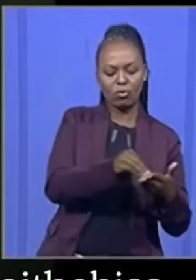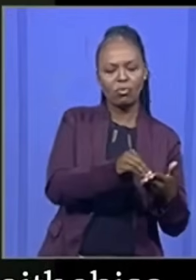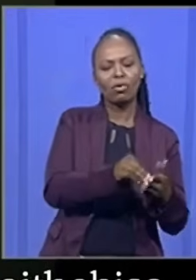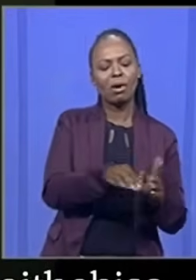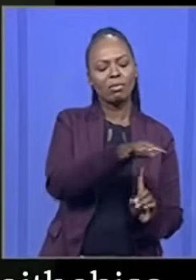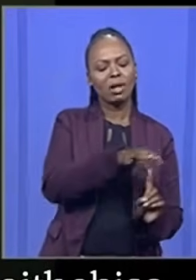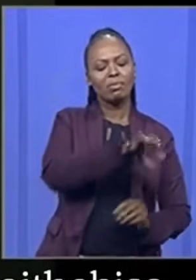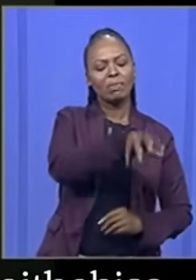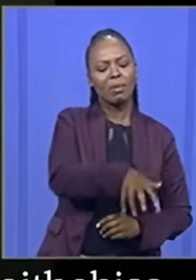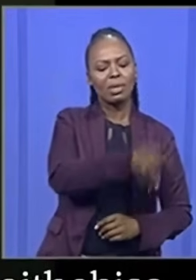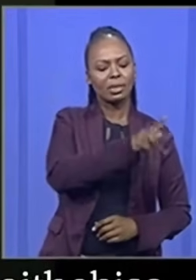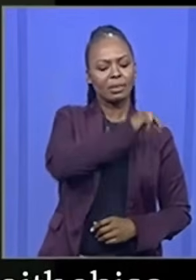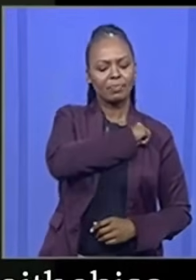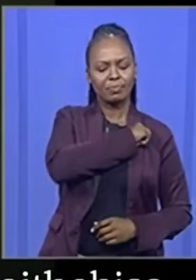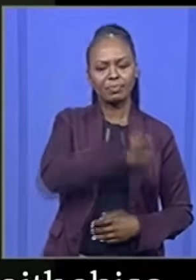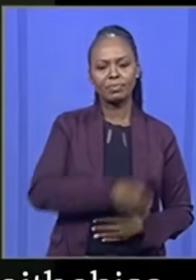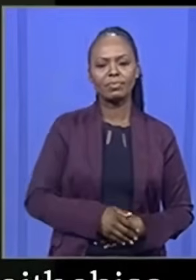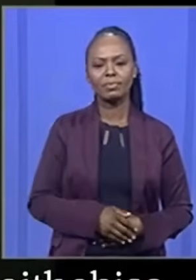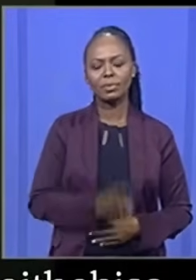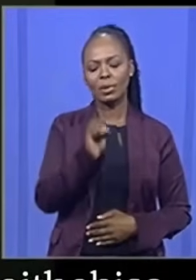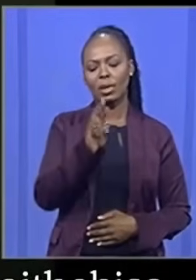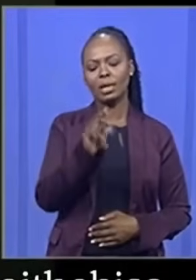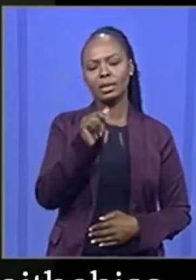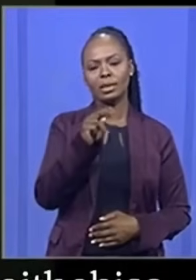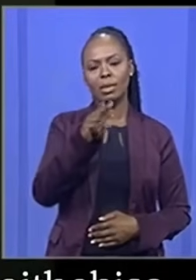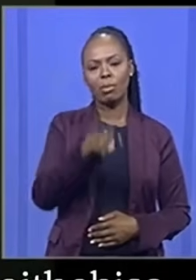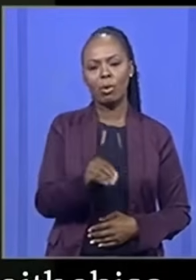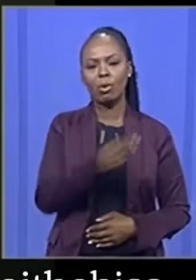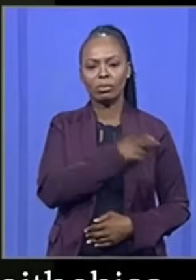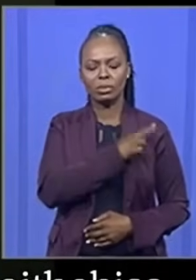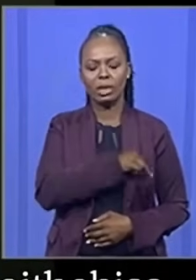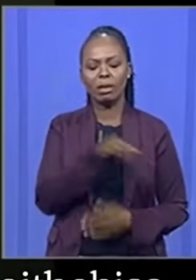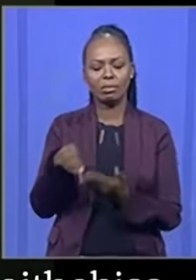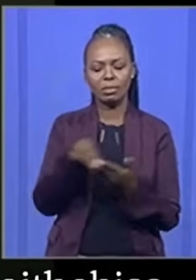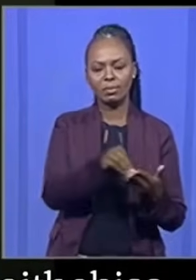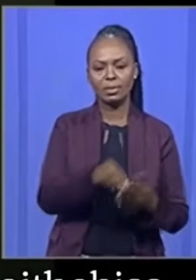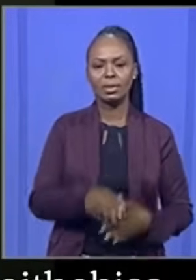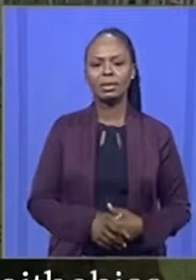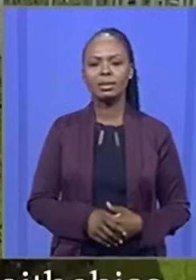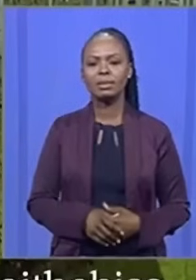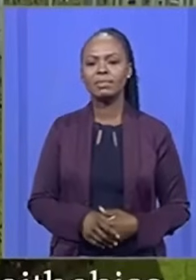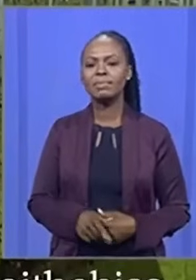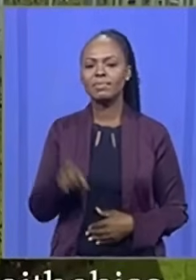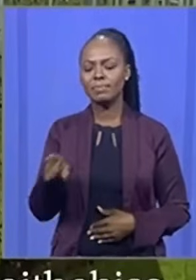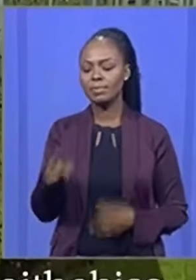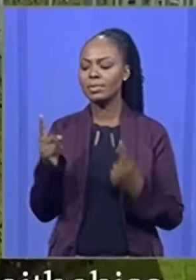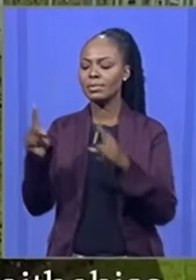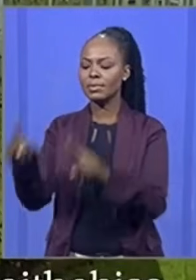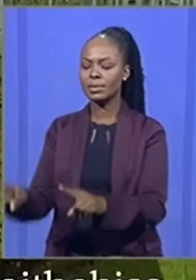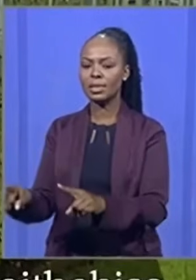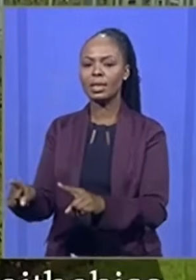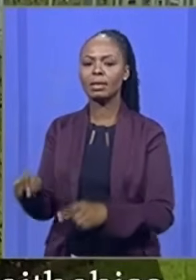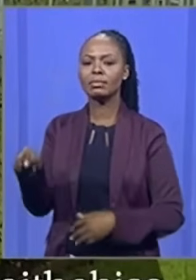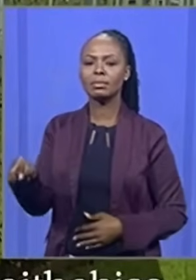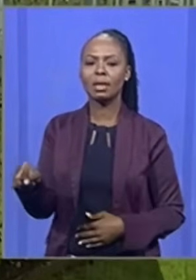sepetleleng sa OR Tambo Memorial Mbisana. Mr. Ngema was immediately attended to by the